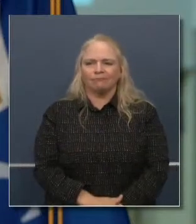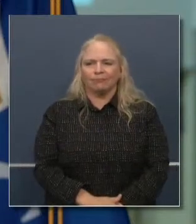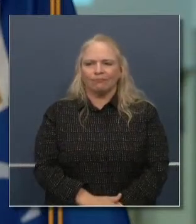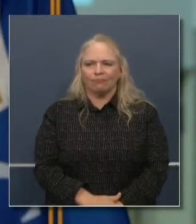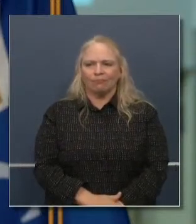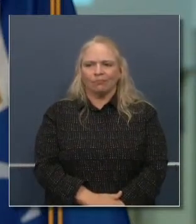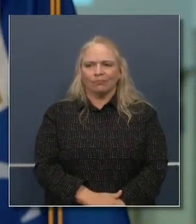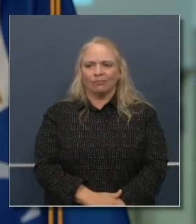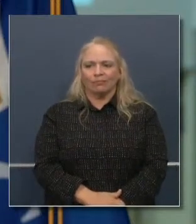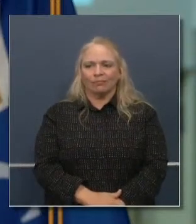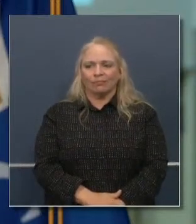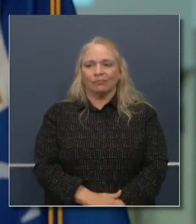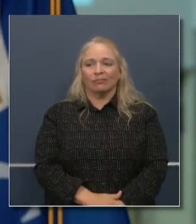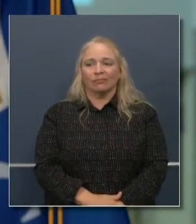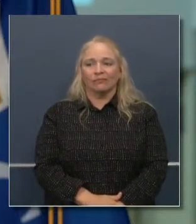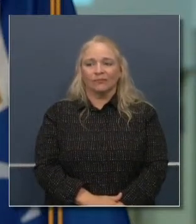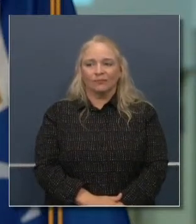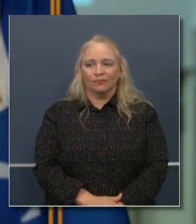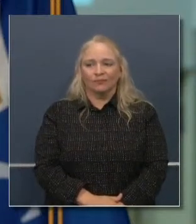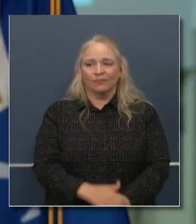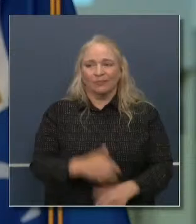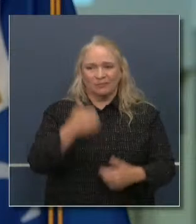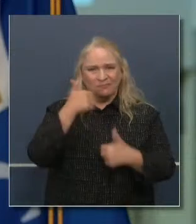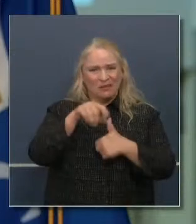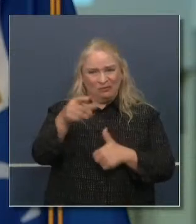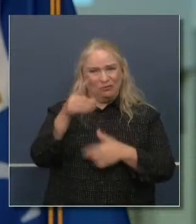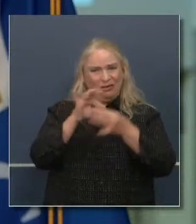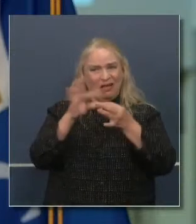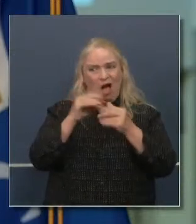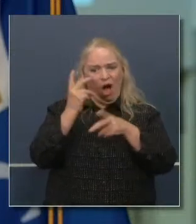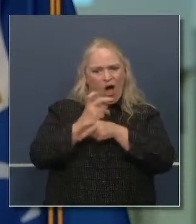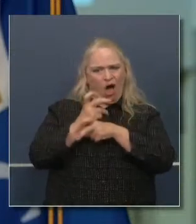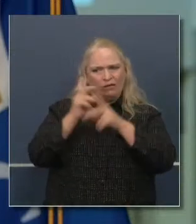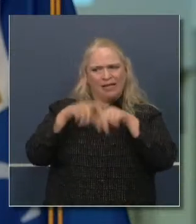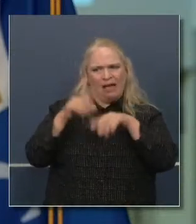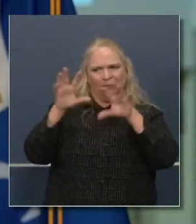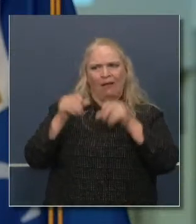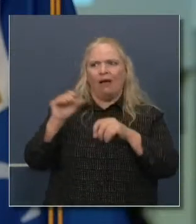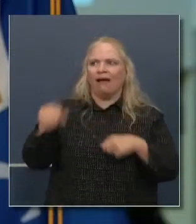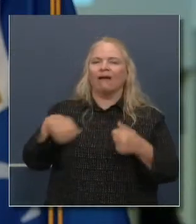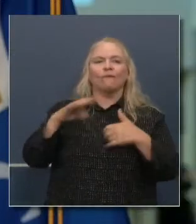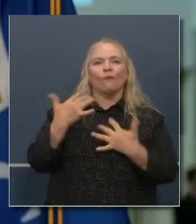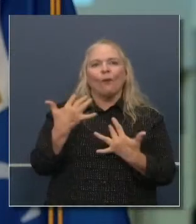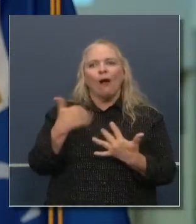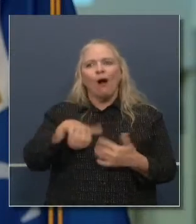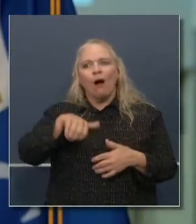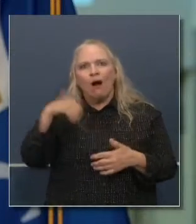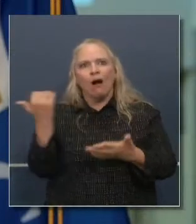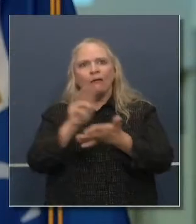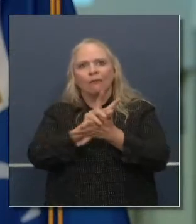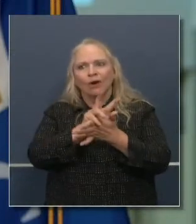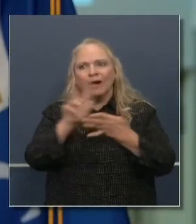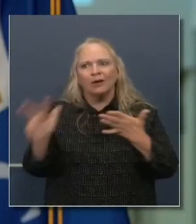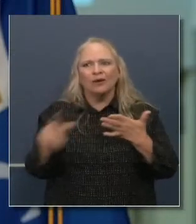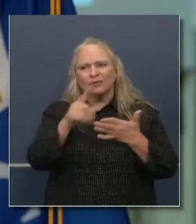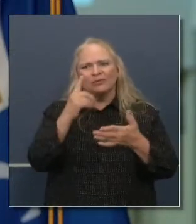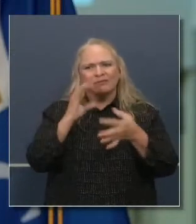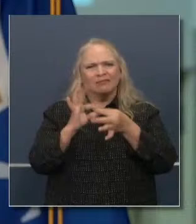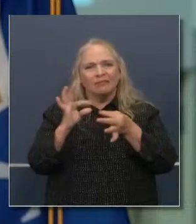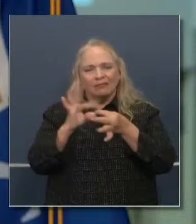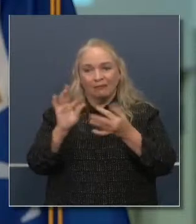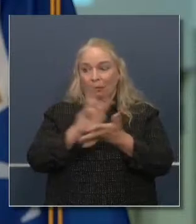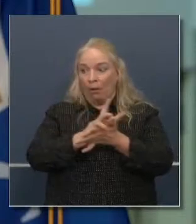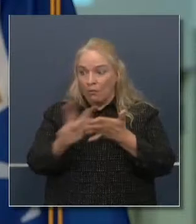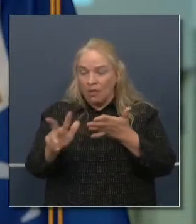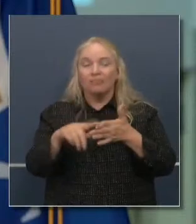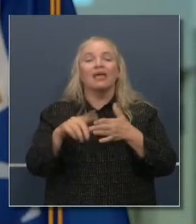time accessing a test, and then after they get tests, to have a difficult time being patient, waiting for those test